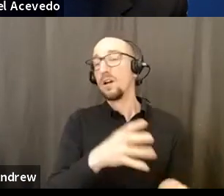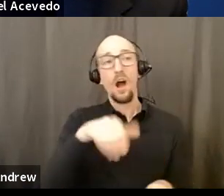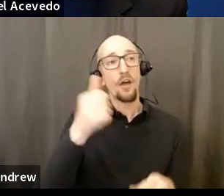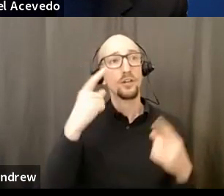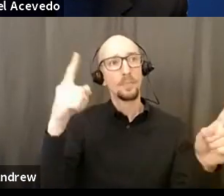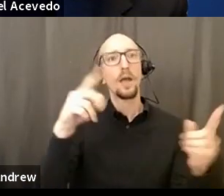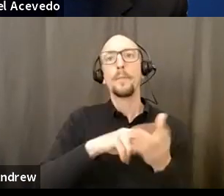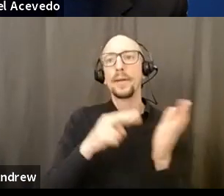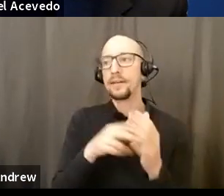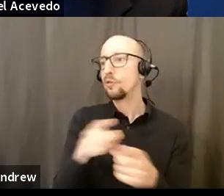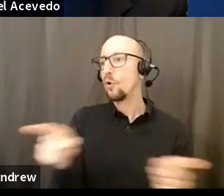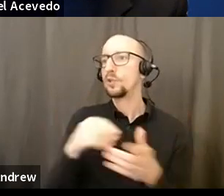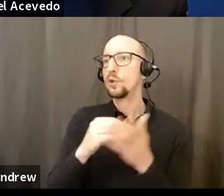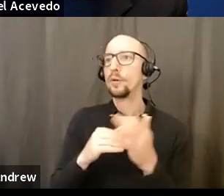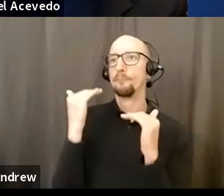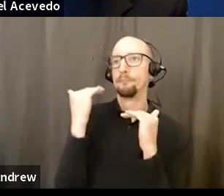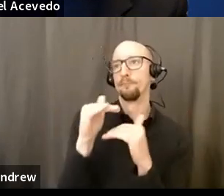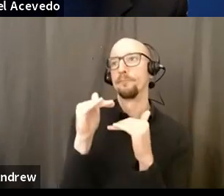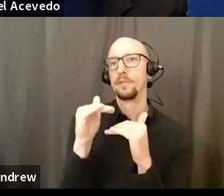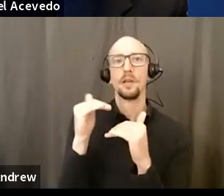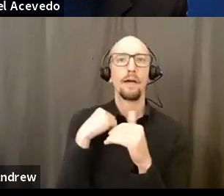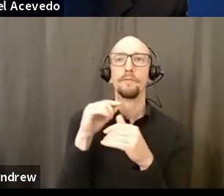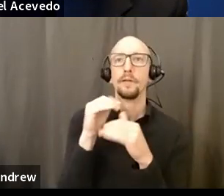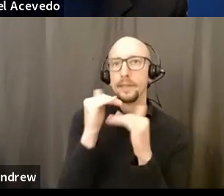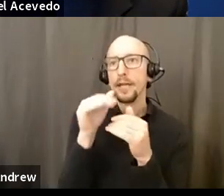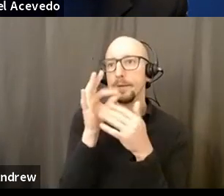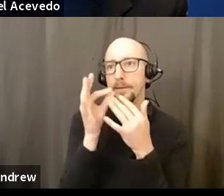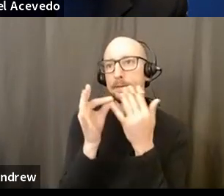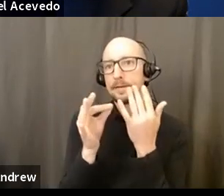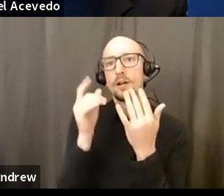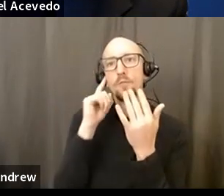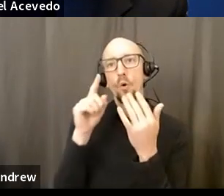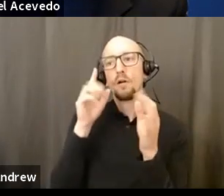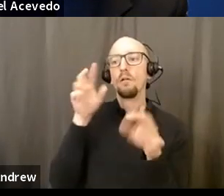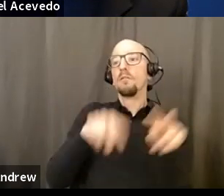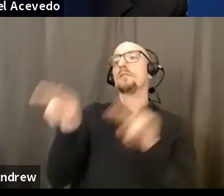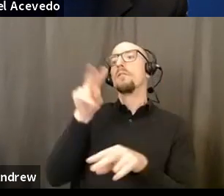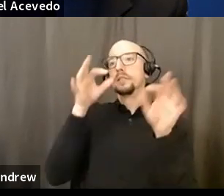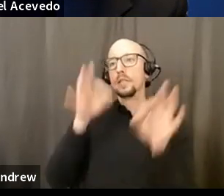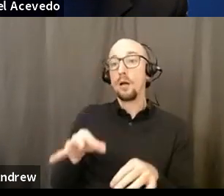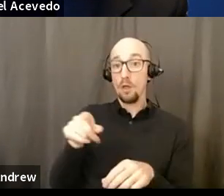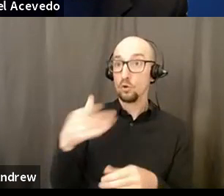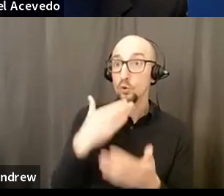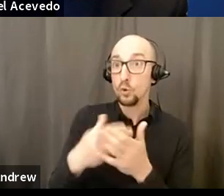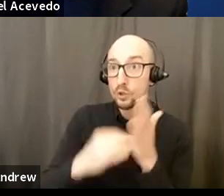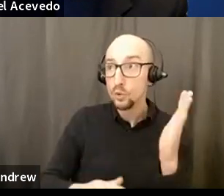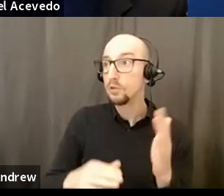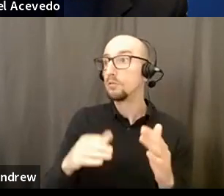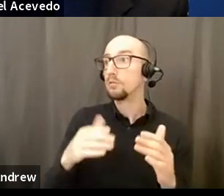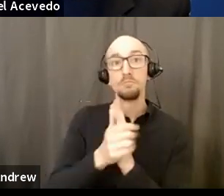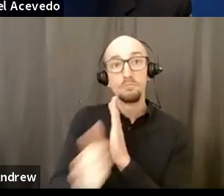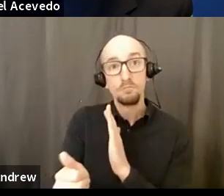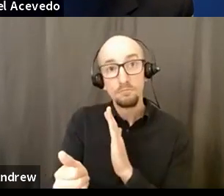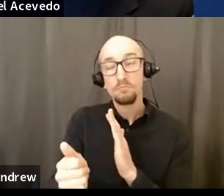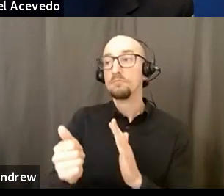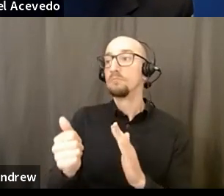still to the same limitations that you're discussing in terms of quality and access to